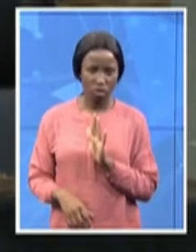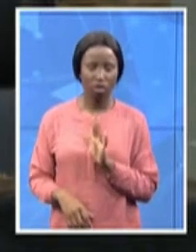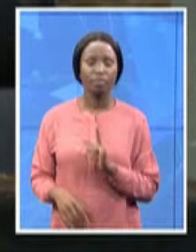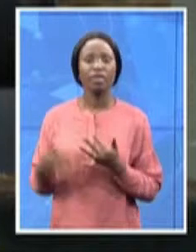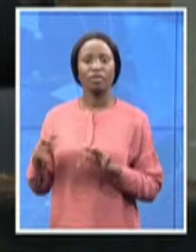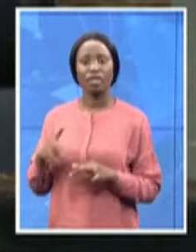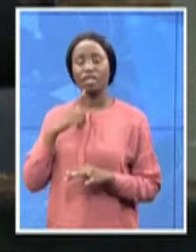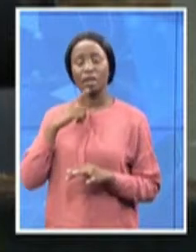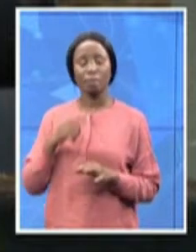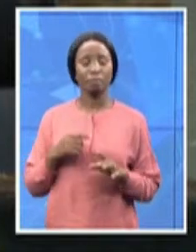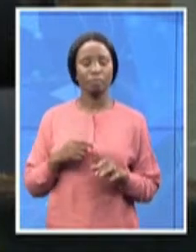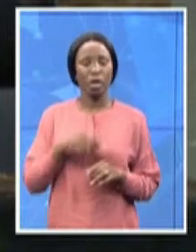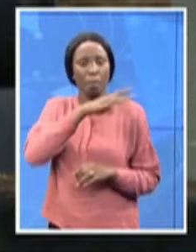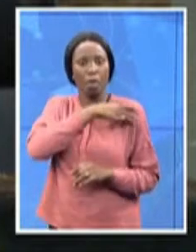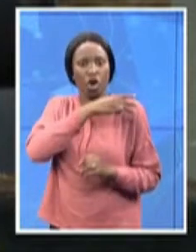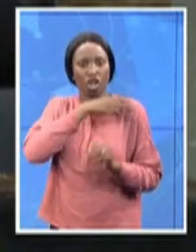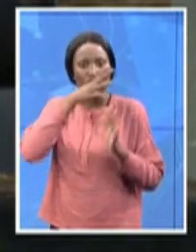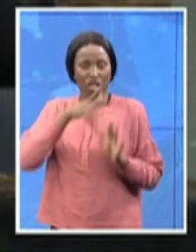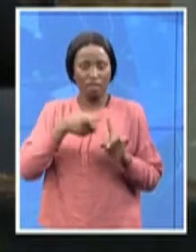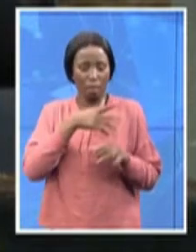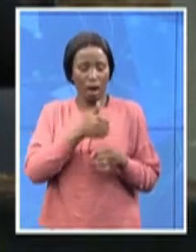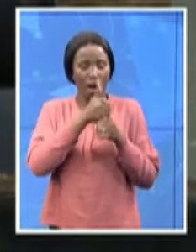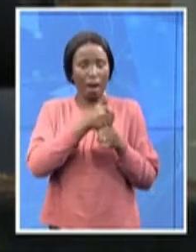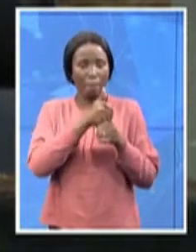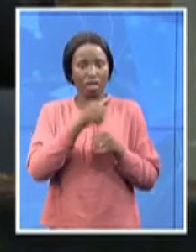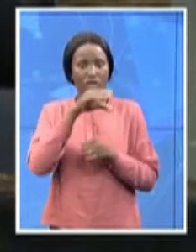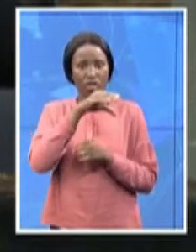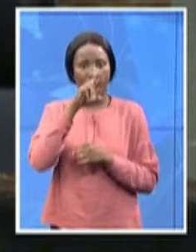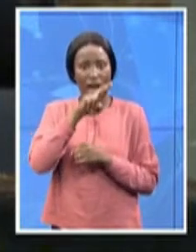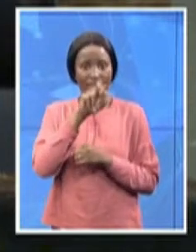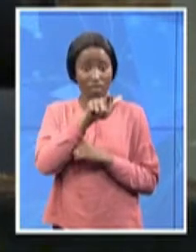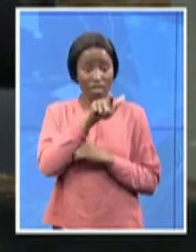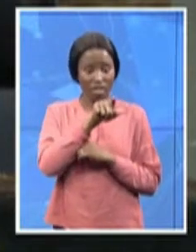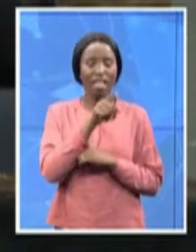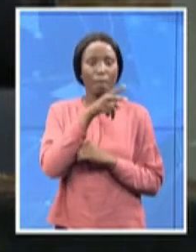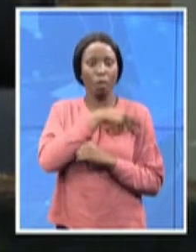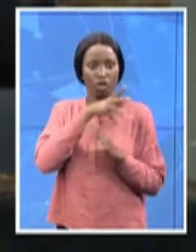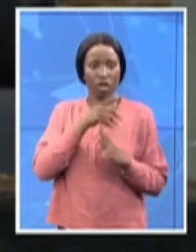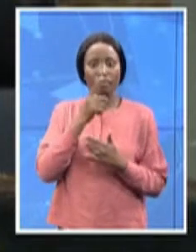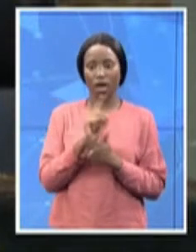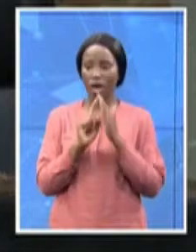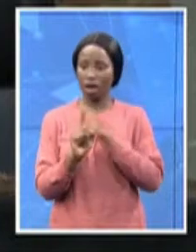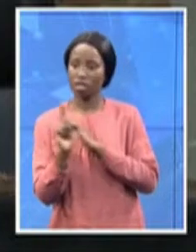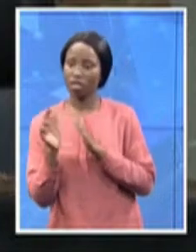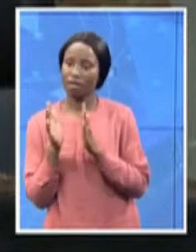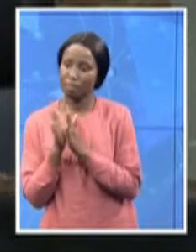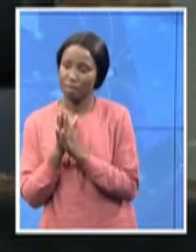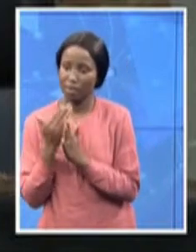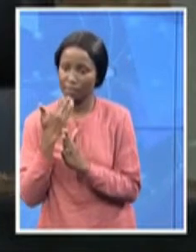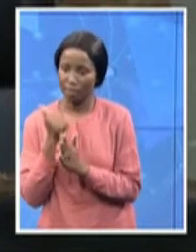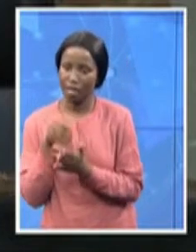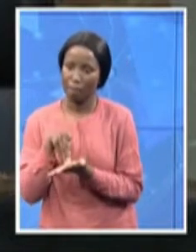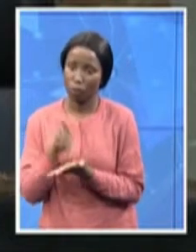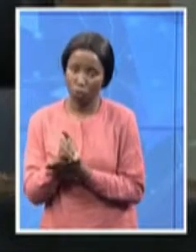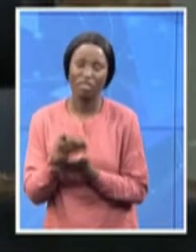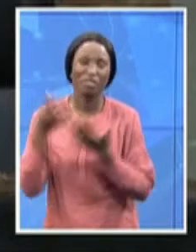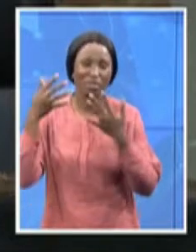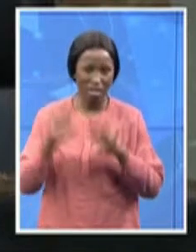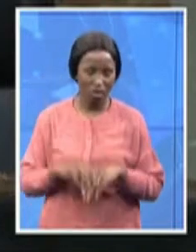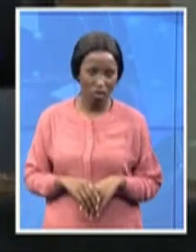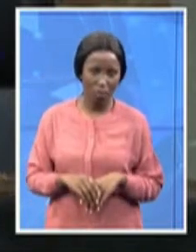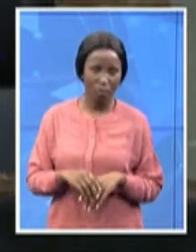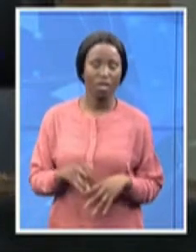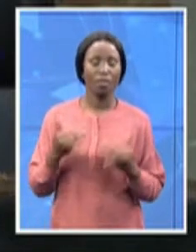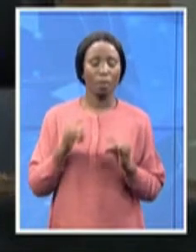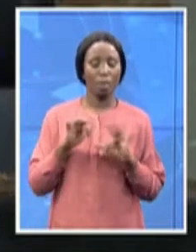campaign with a request for a donation. The public protector also interviewed 3 attorneys from the